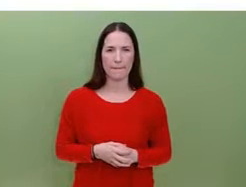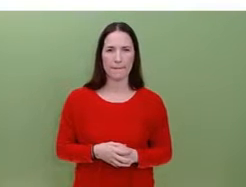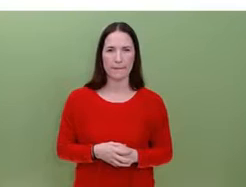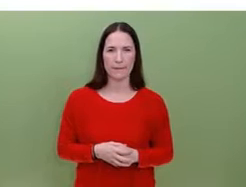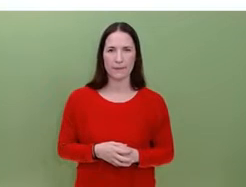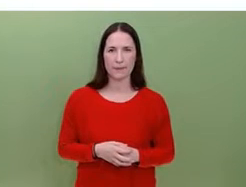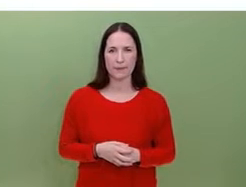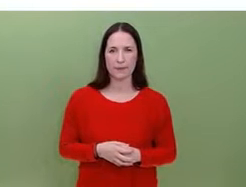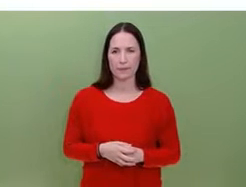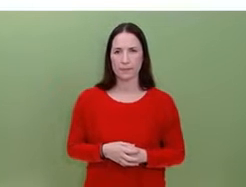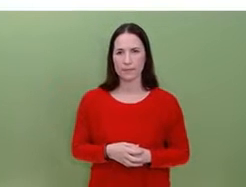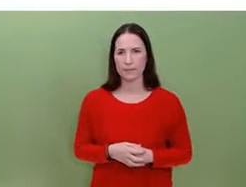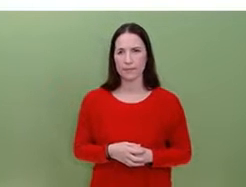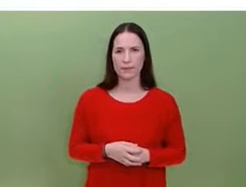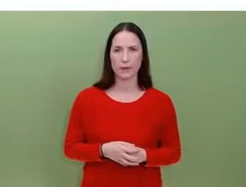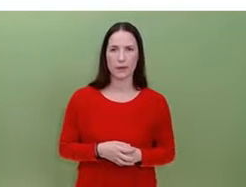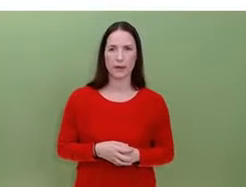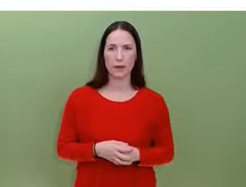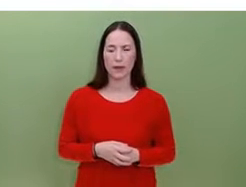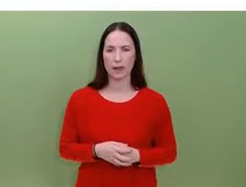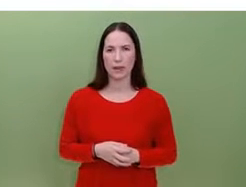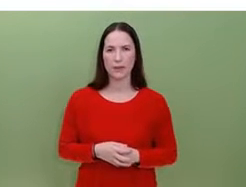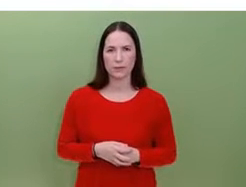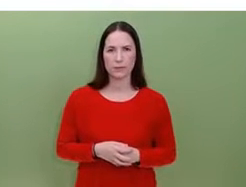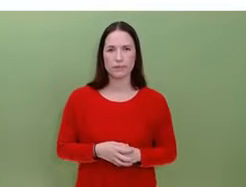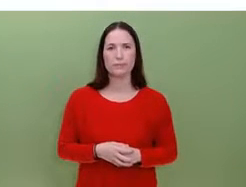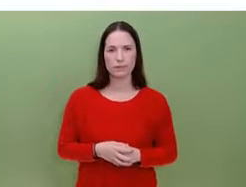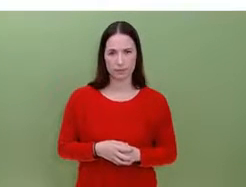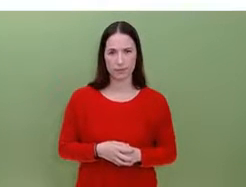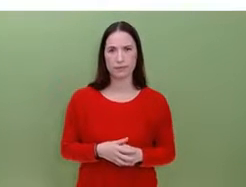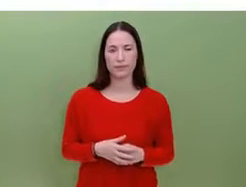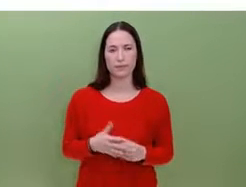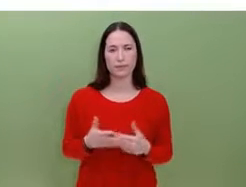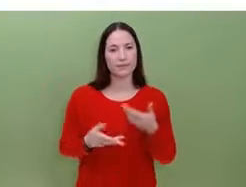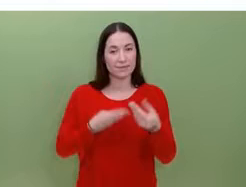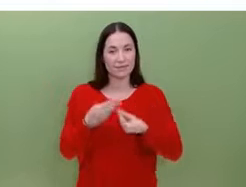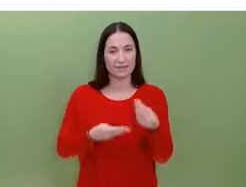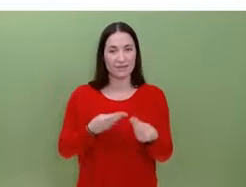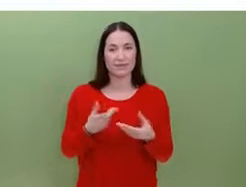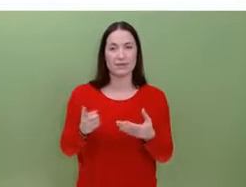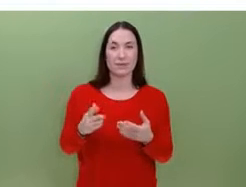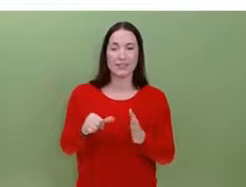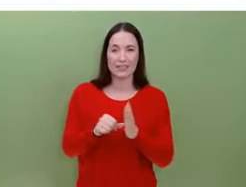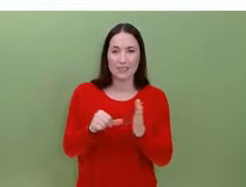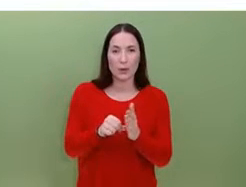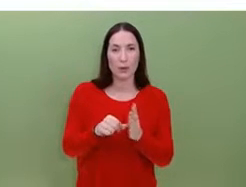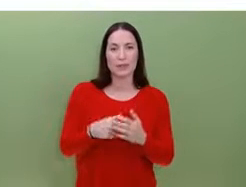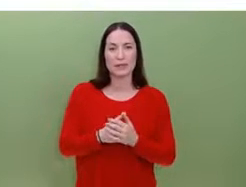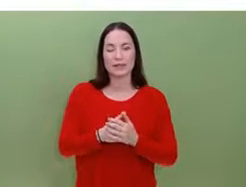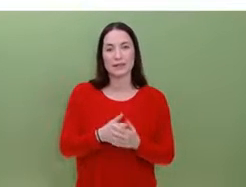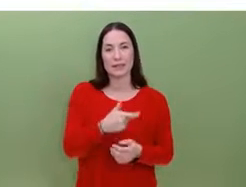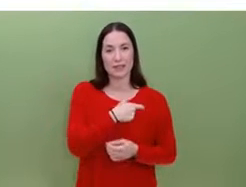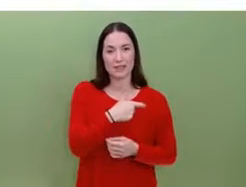So now I'm going to talk in this section, I'll discuss presenting difficulties, anxiety presentations, outcome